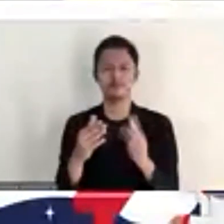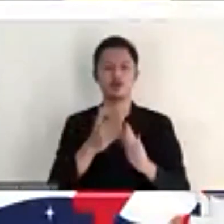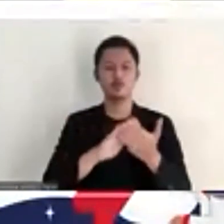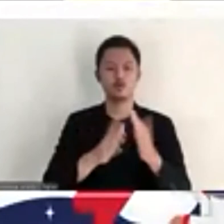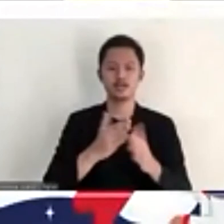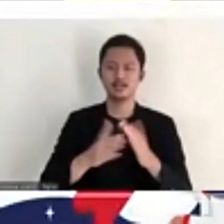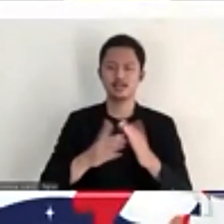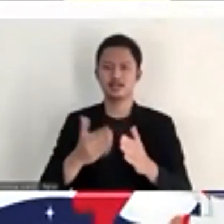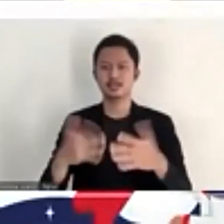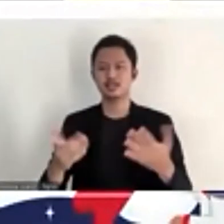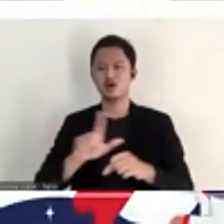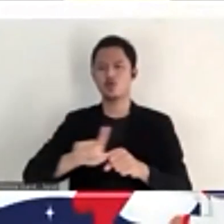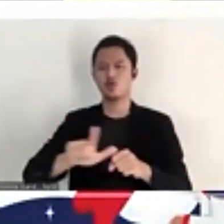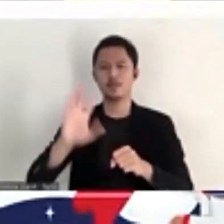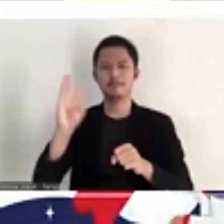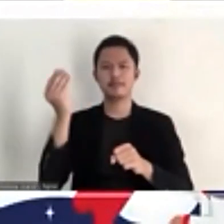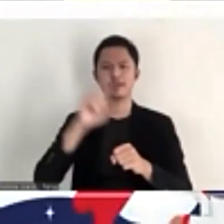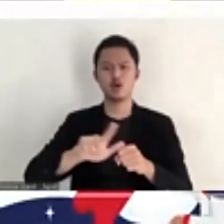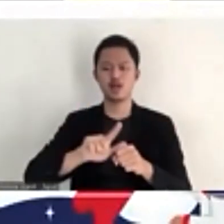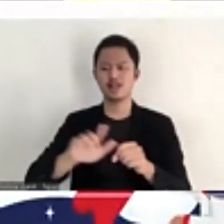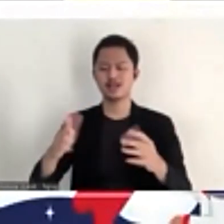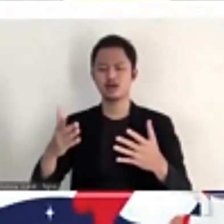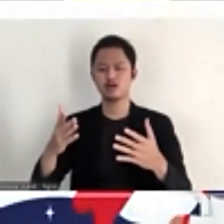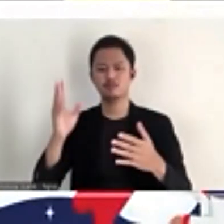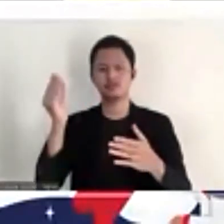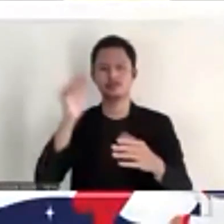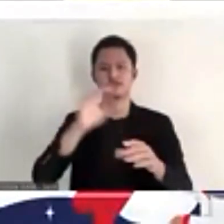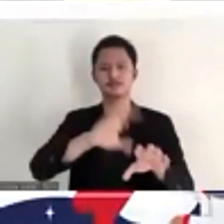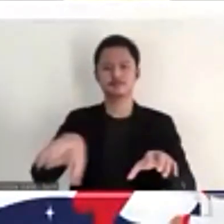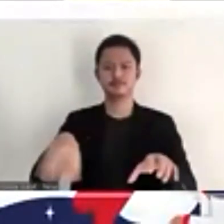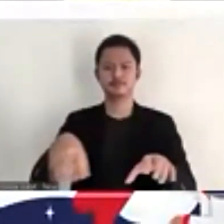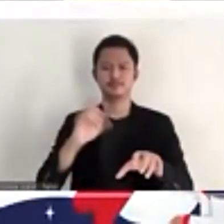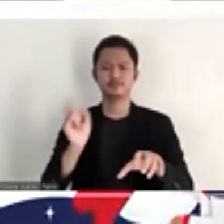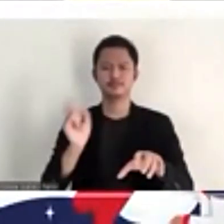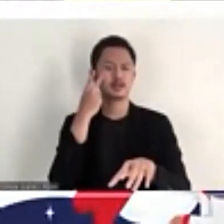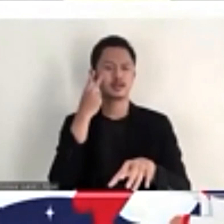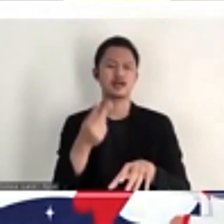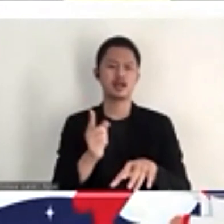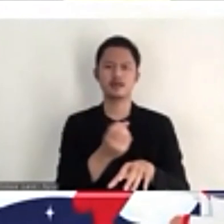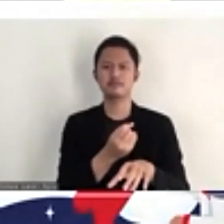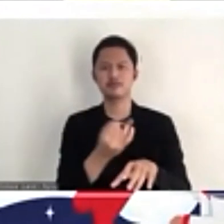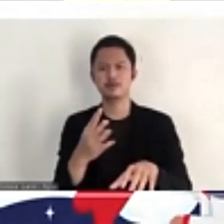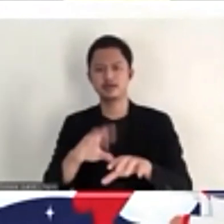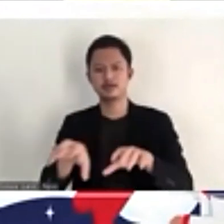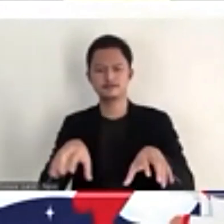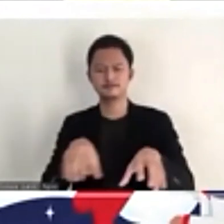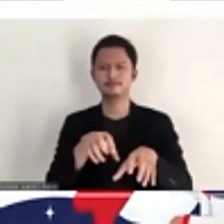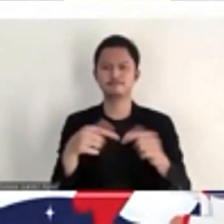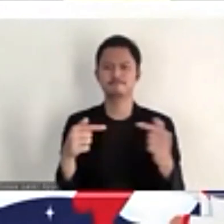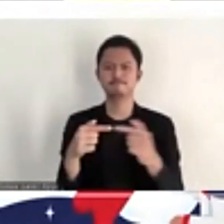bring level Leaders have recovered MPR stylerush aman your name